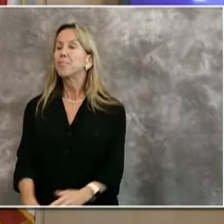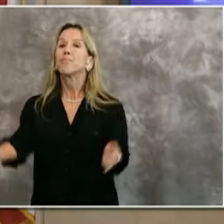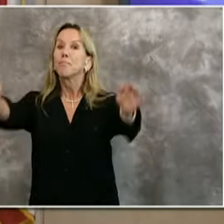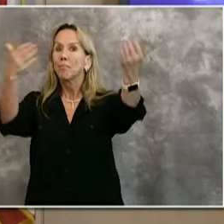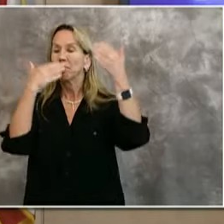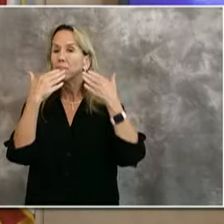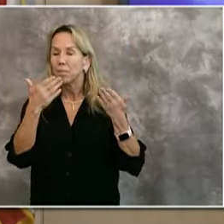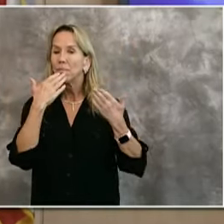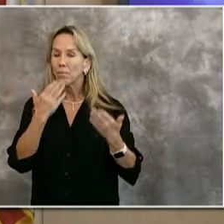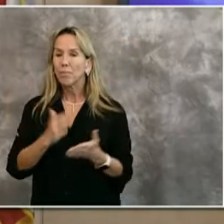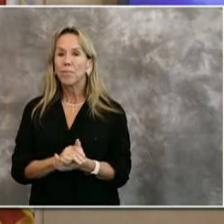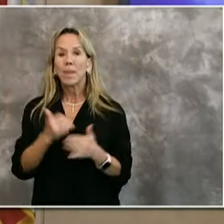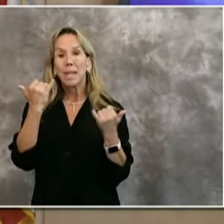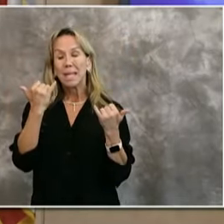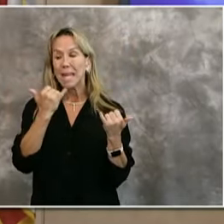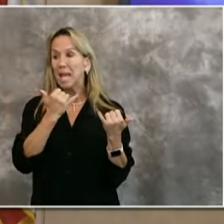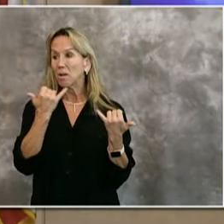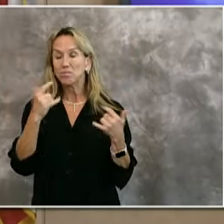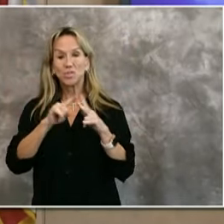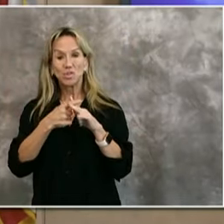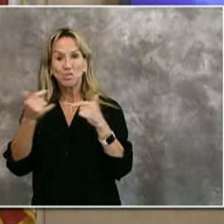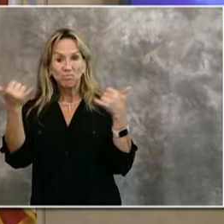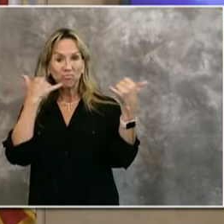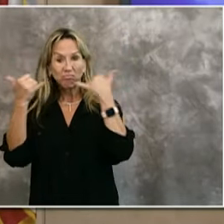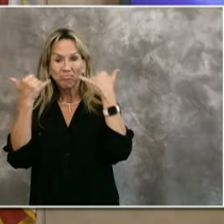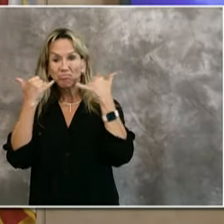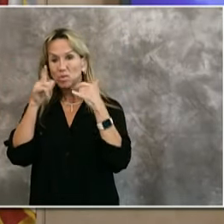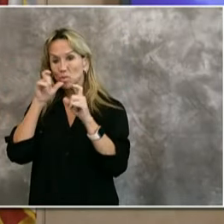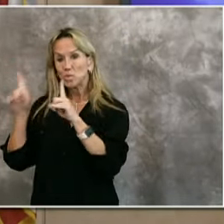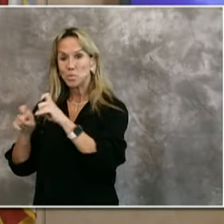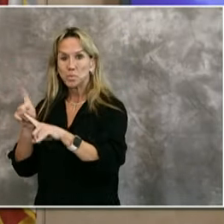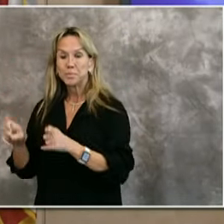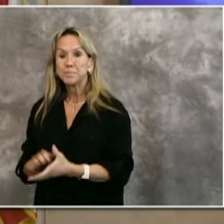Thank you, Demetrios. We'll go directly to the questions now.